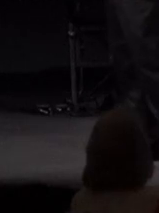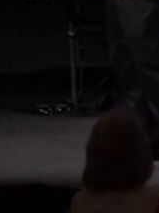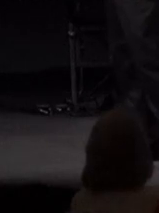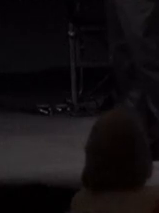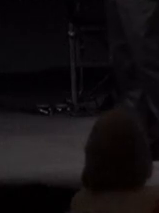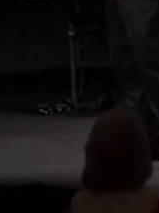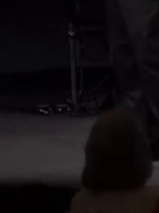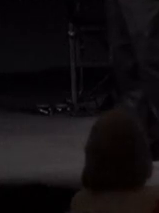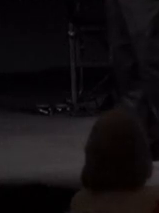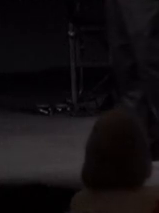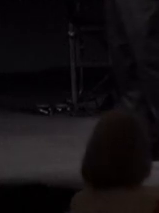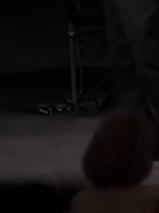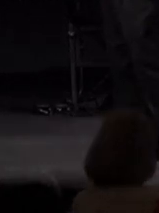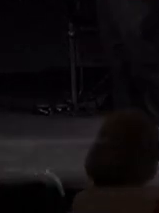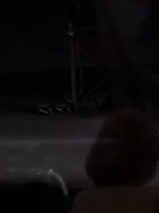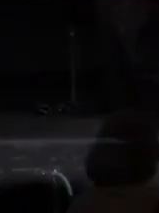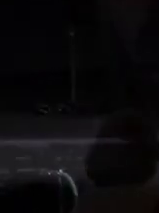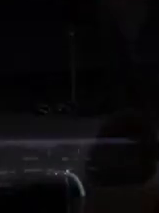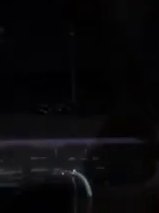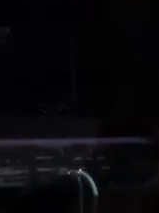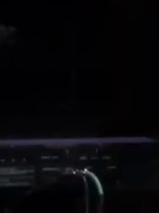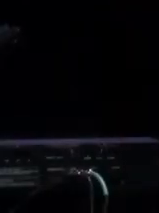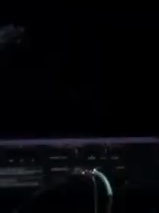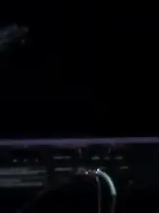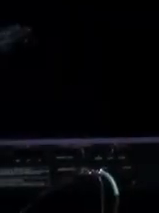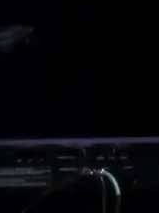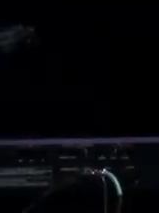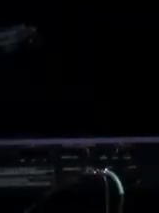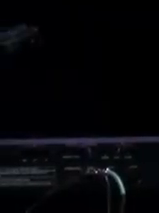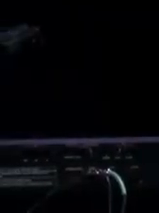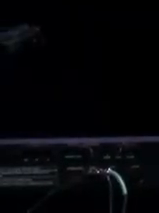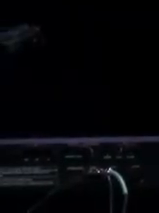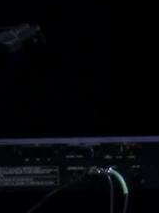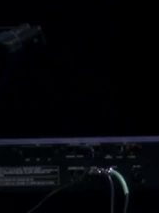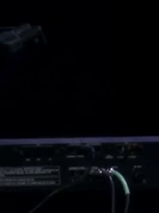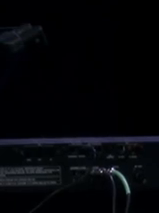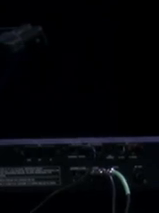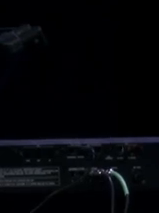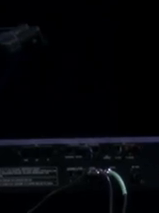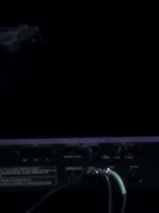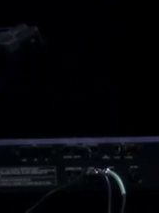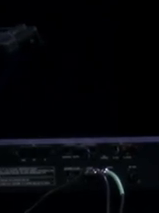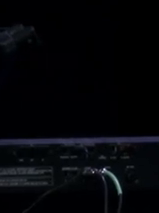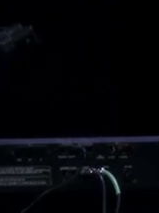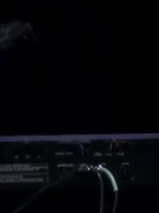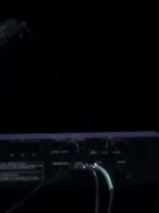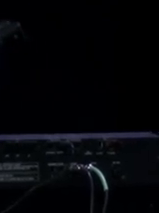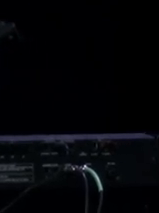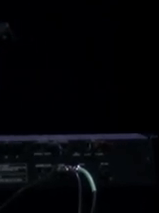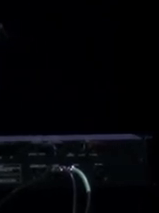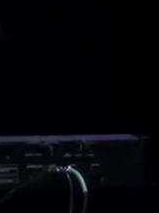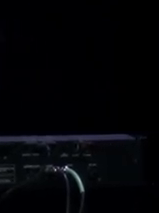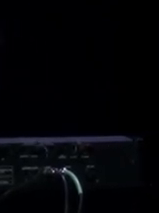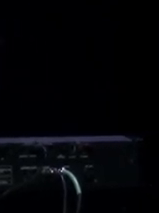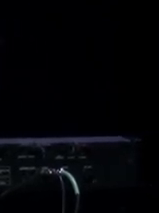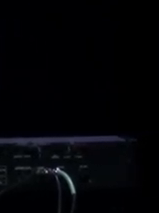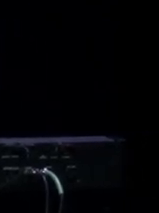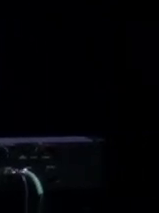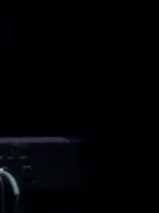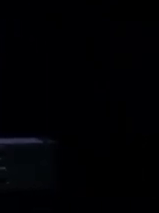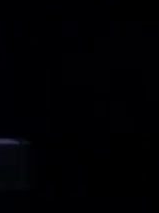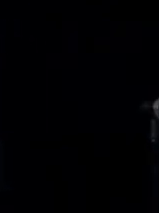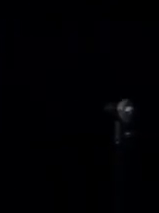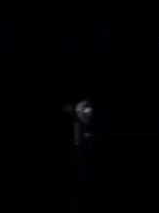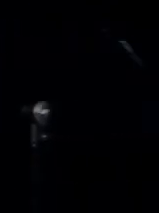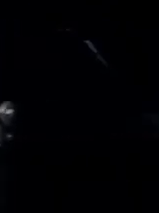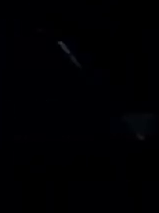history about how the marathon moved from, it always was in Ashland before that. And then it moved